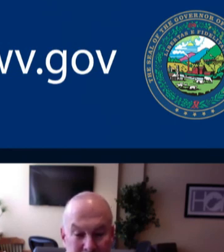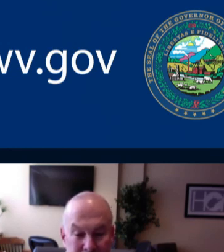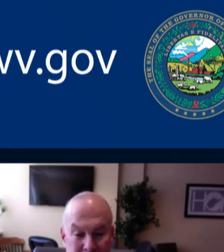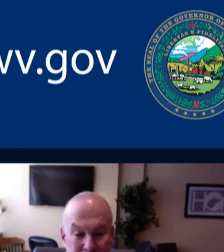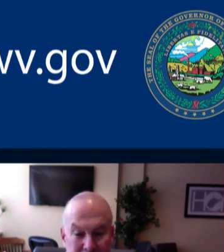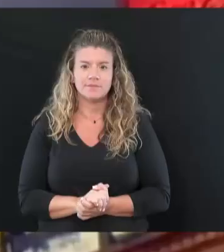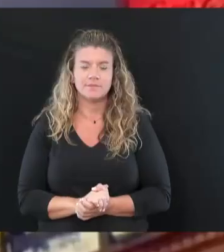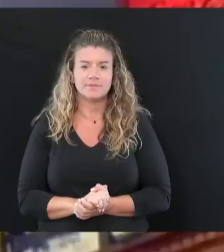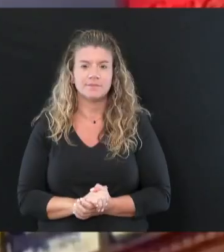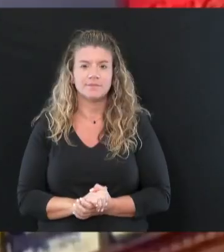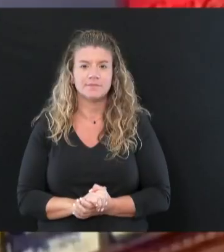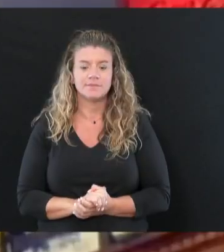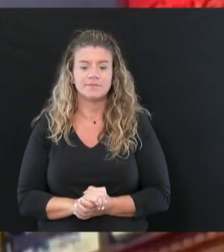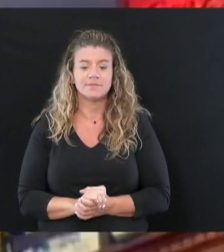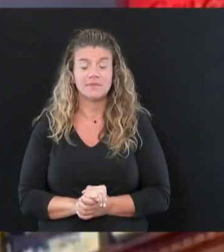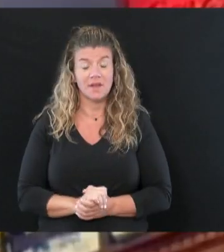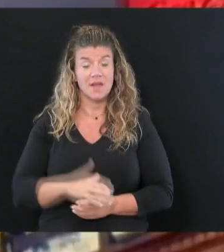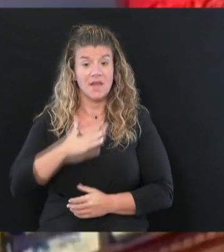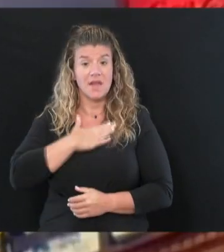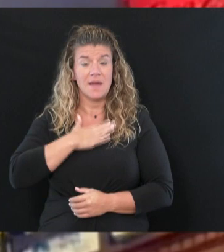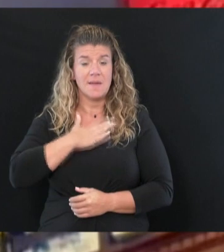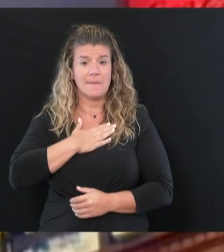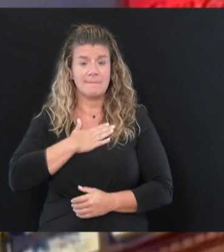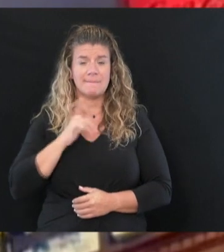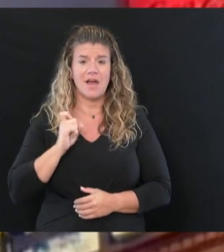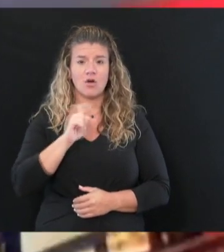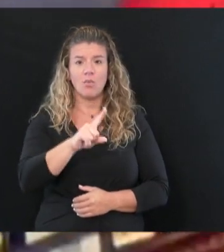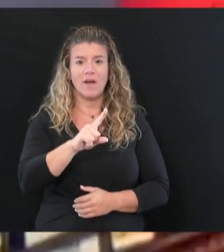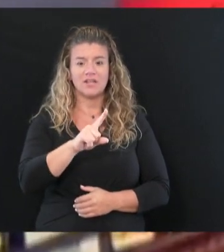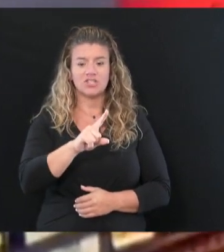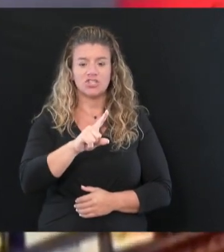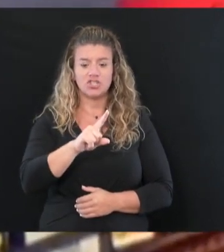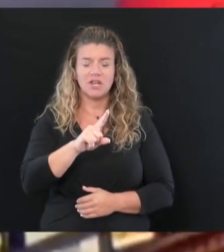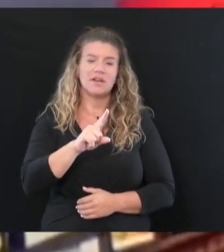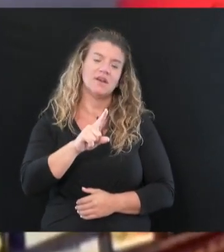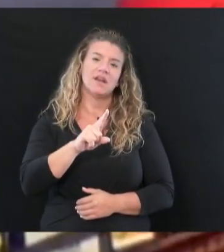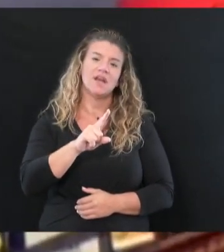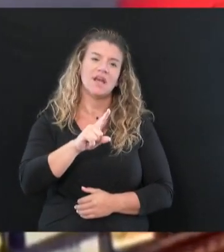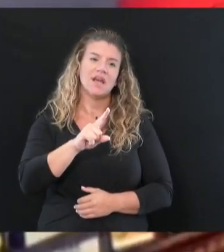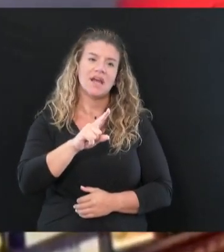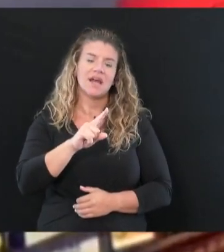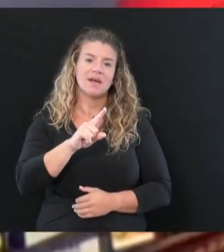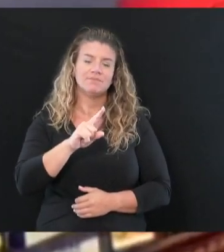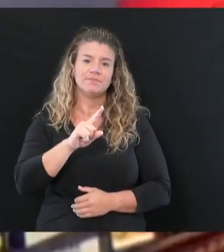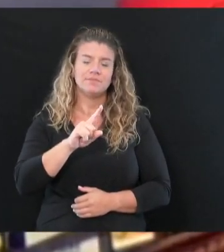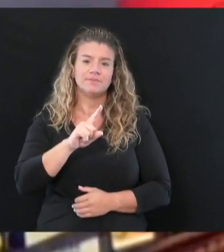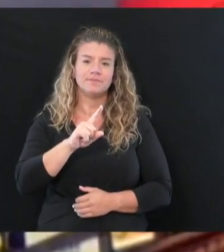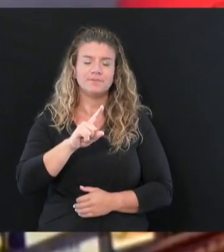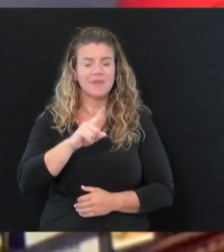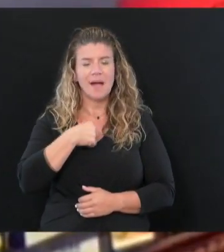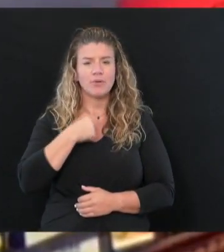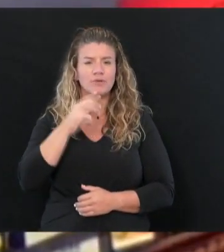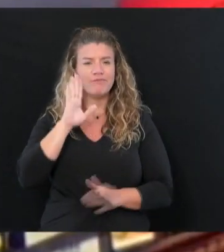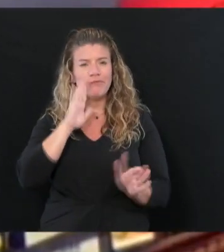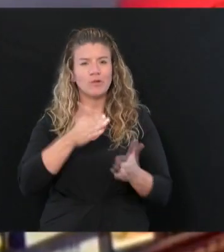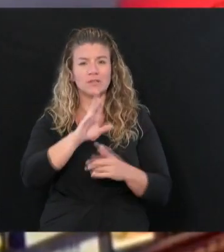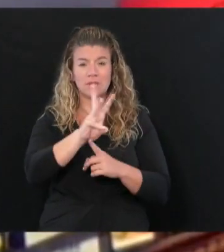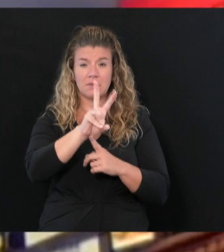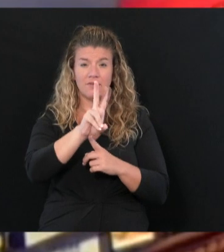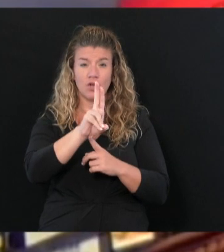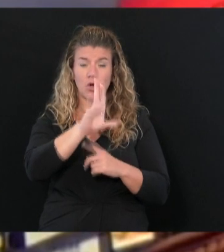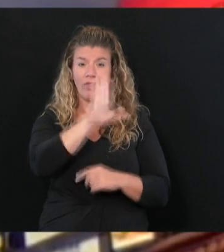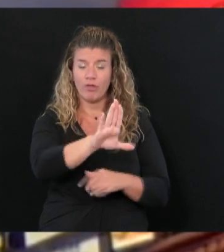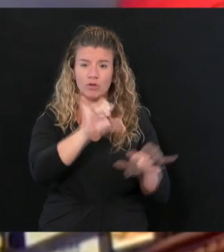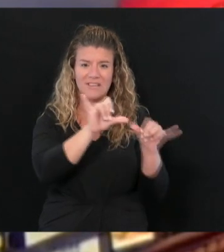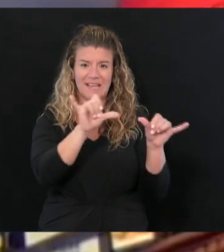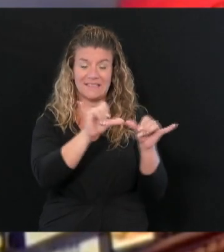Hi. My question could probably apply to any college town, but I'll focus on WVU because of the size of it. How would an